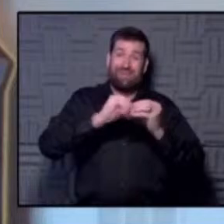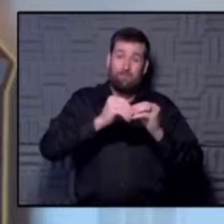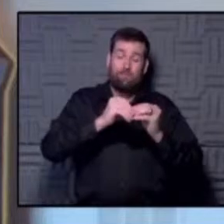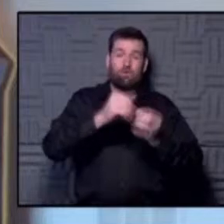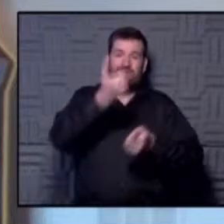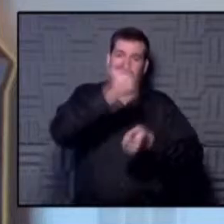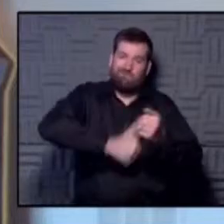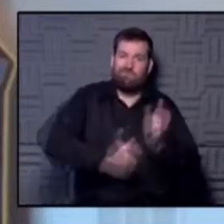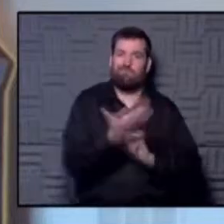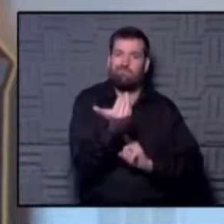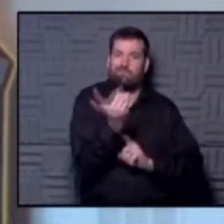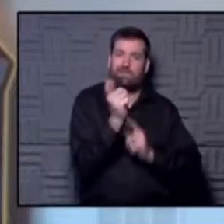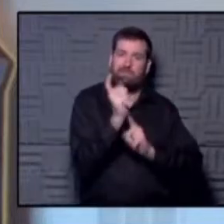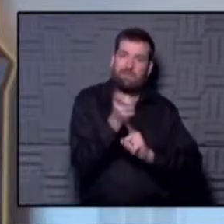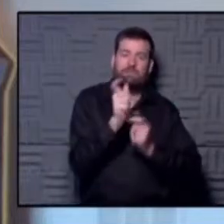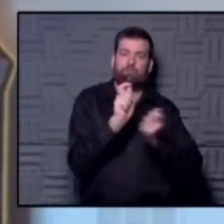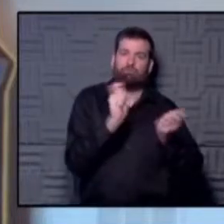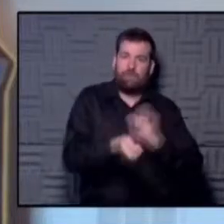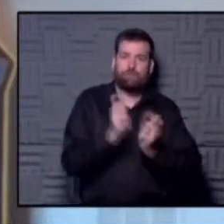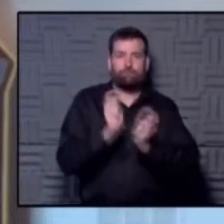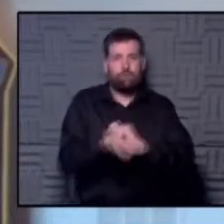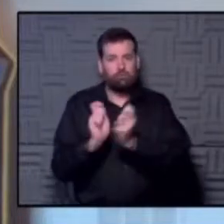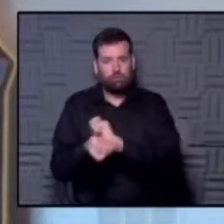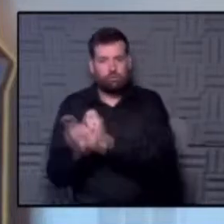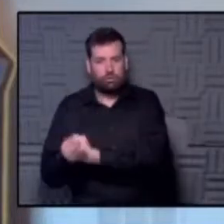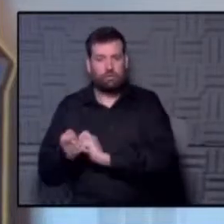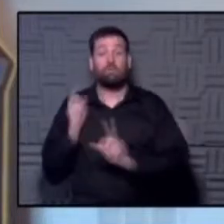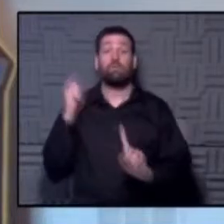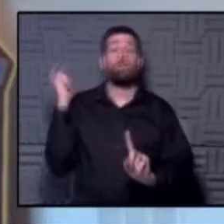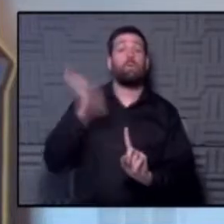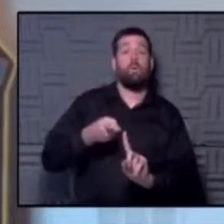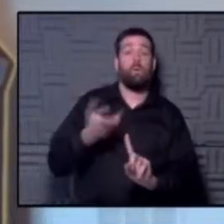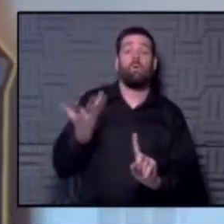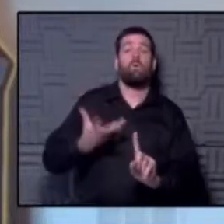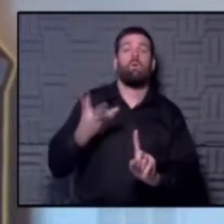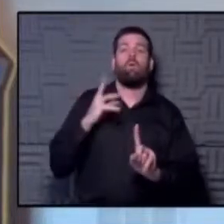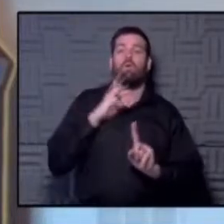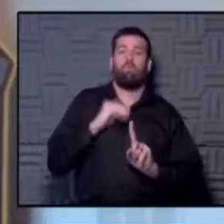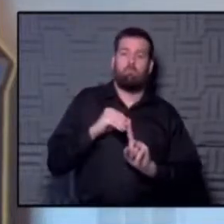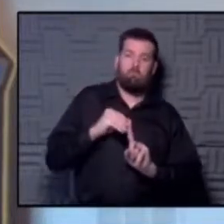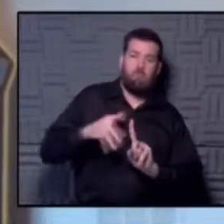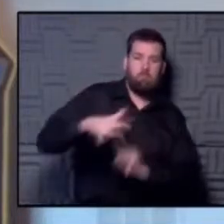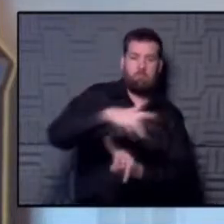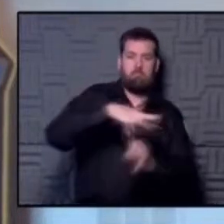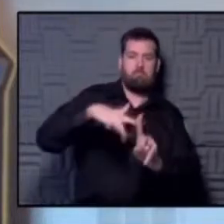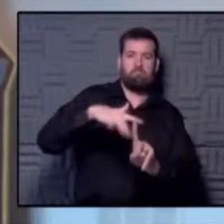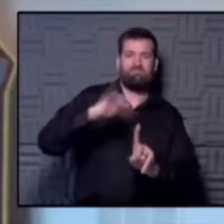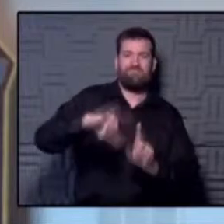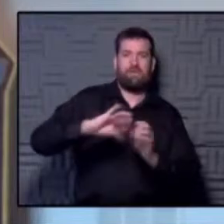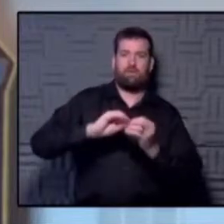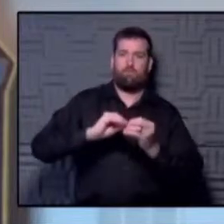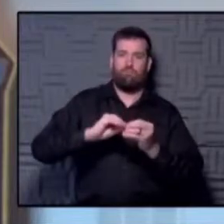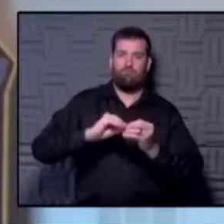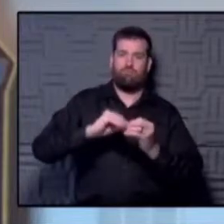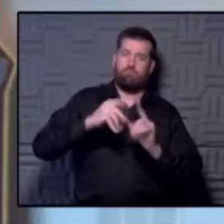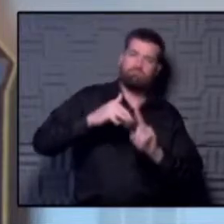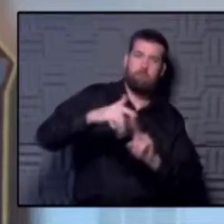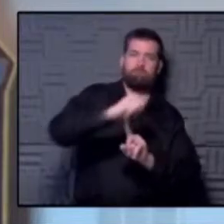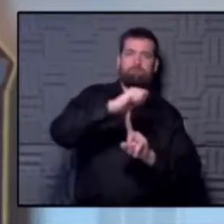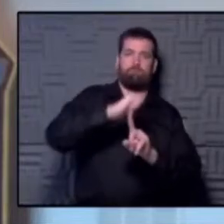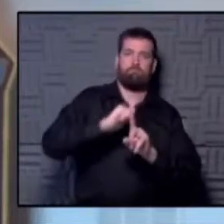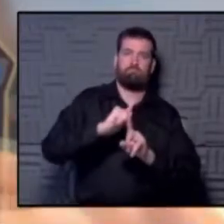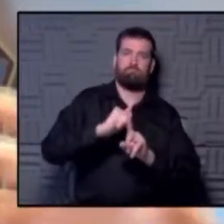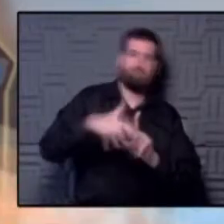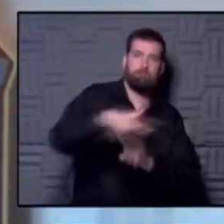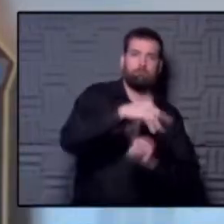15 minutes. And the goal is, it puts this number out and is putting it out regularly. And it